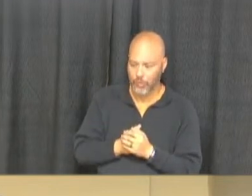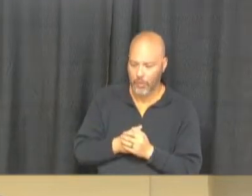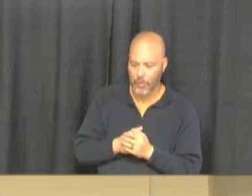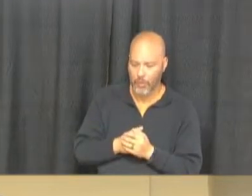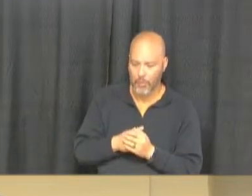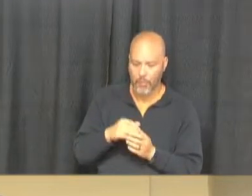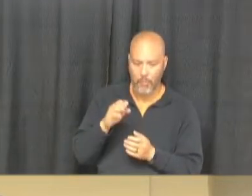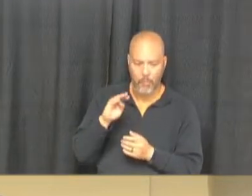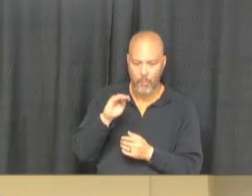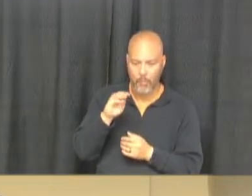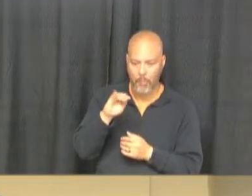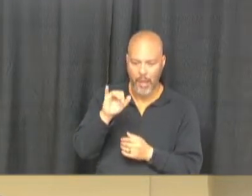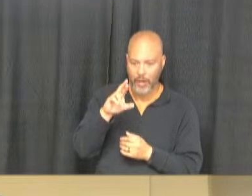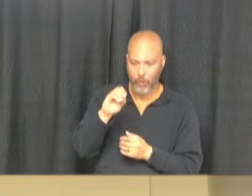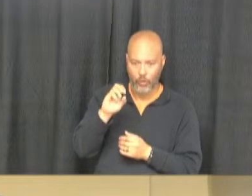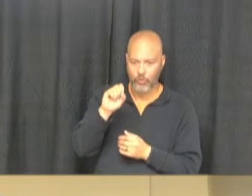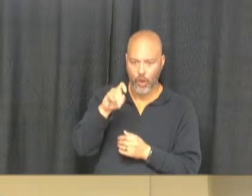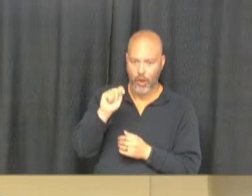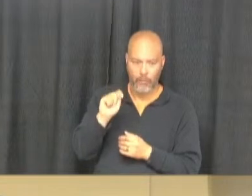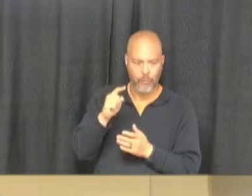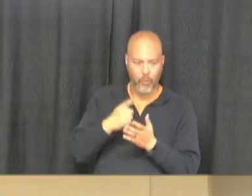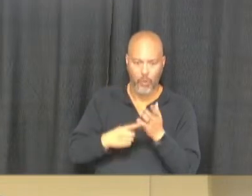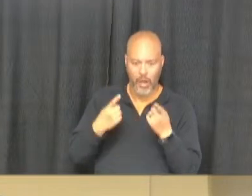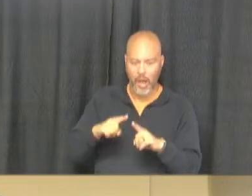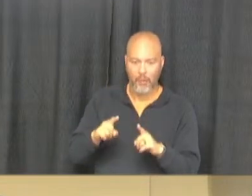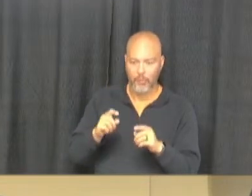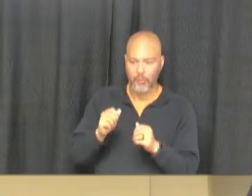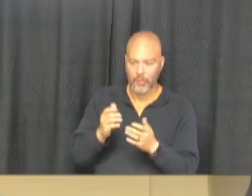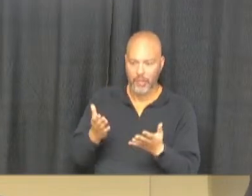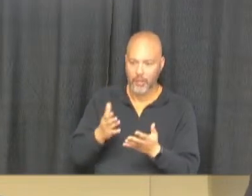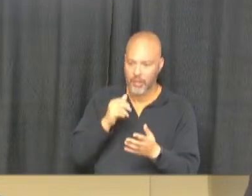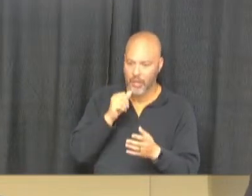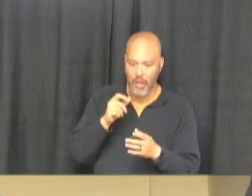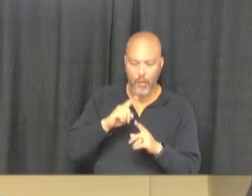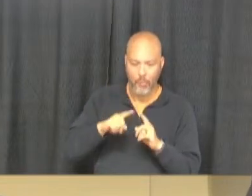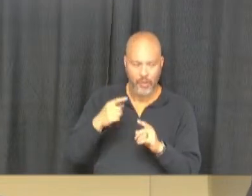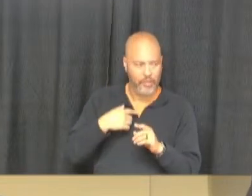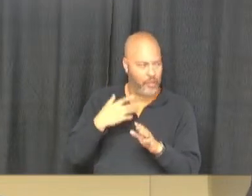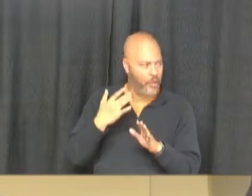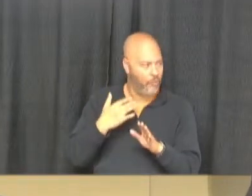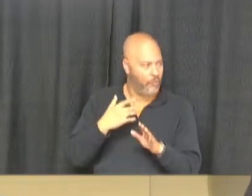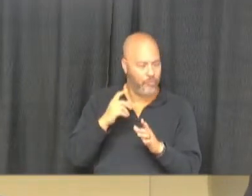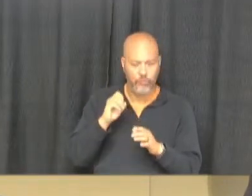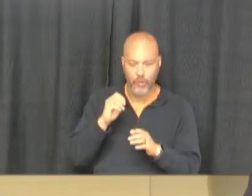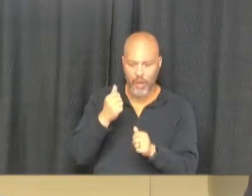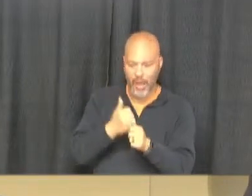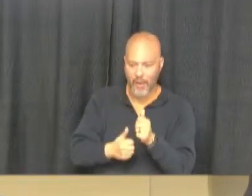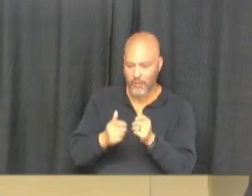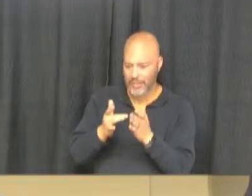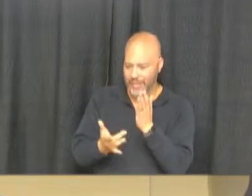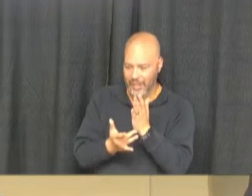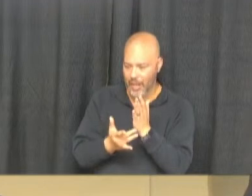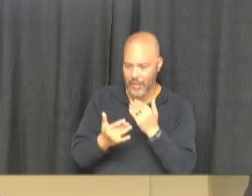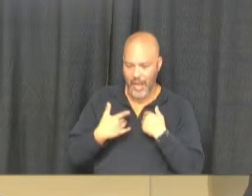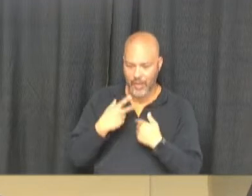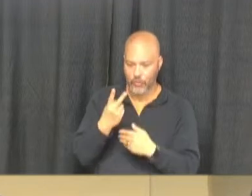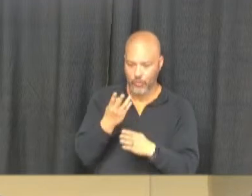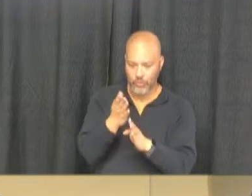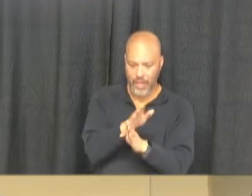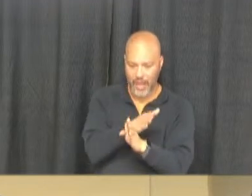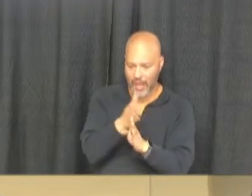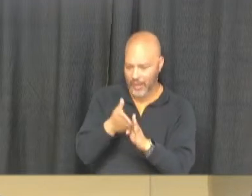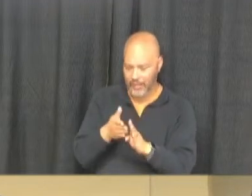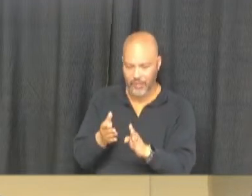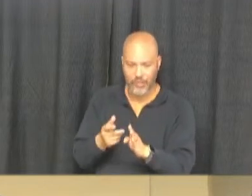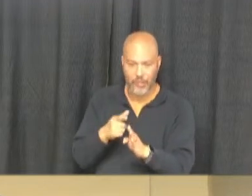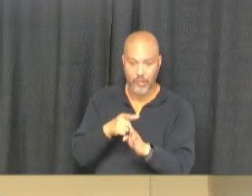Microsoft wasn't invented as well for what goes on the dark web, but there's a two-sided coin to every piece of technology. To get to the